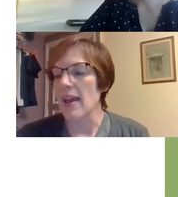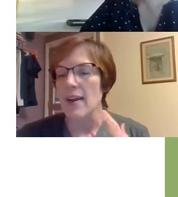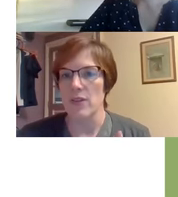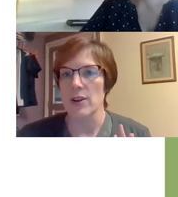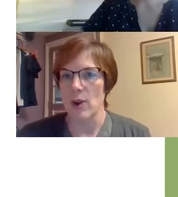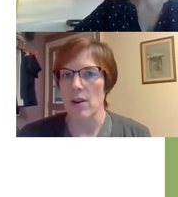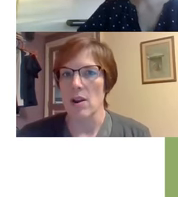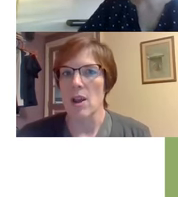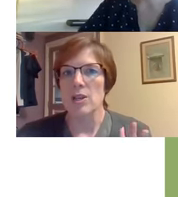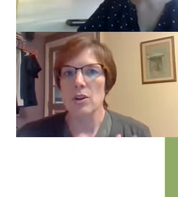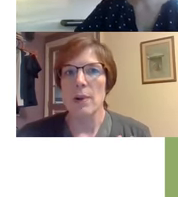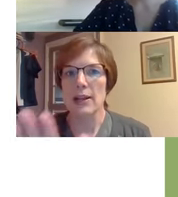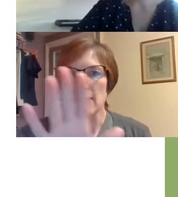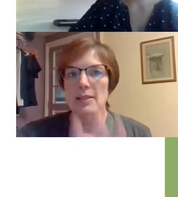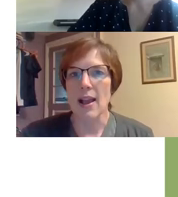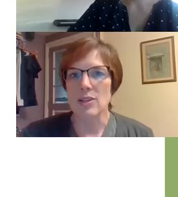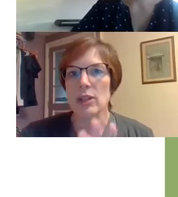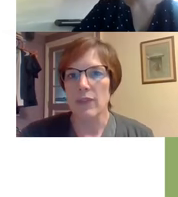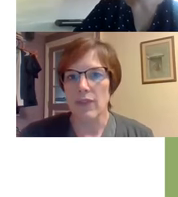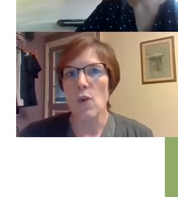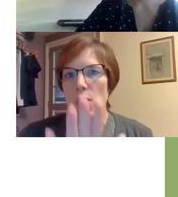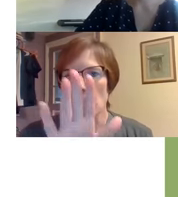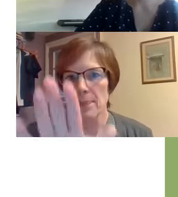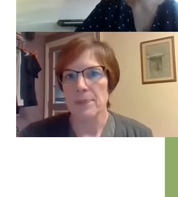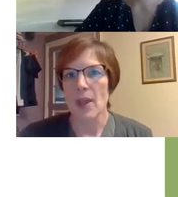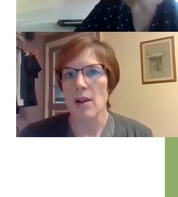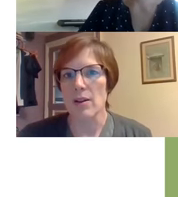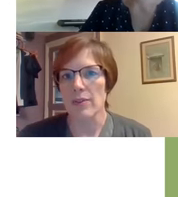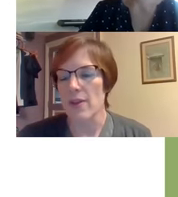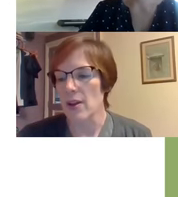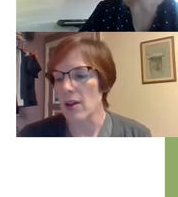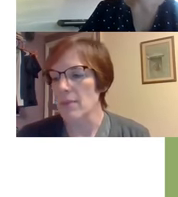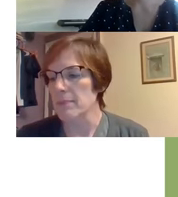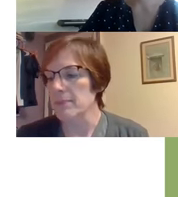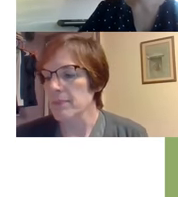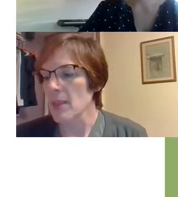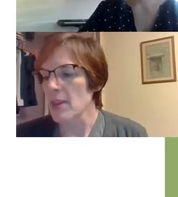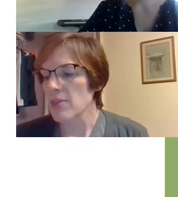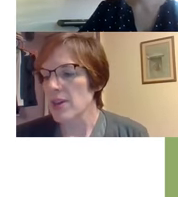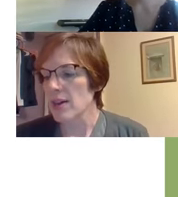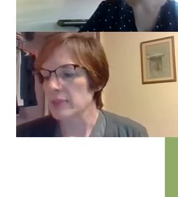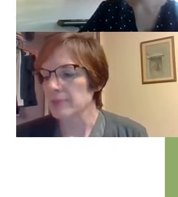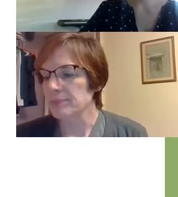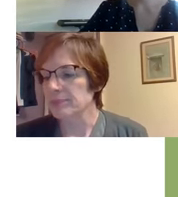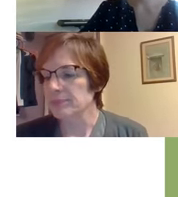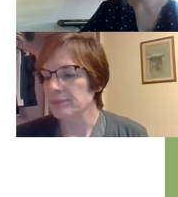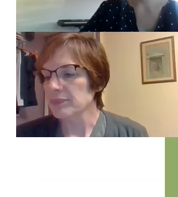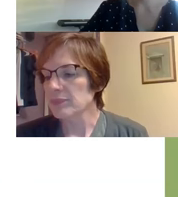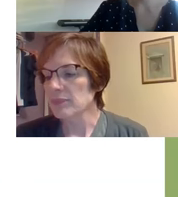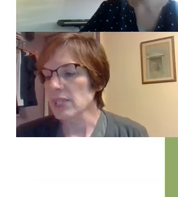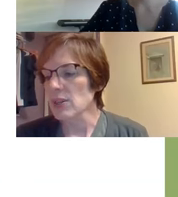basically everywhere. Your body is actually full of the